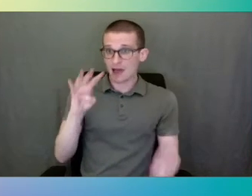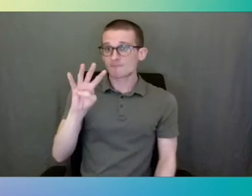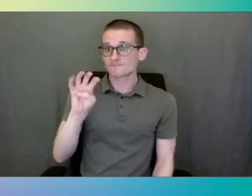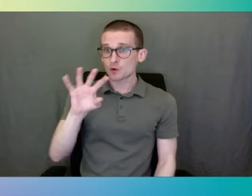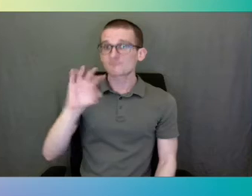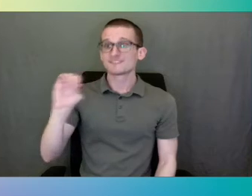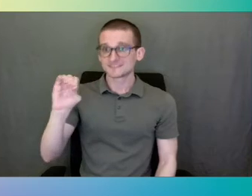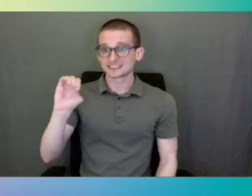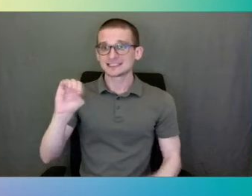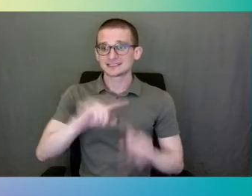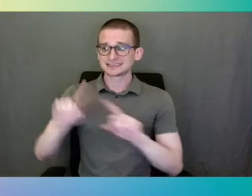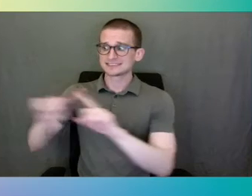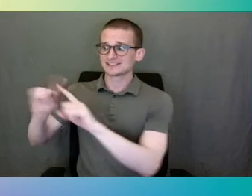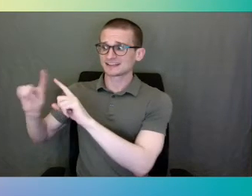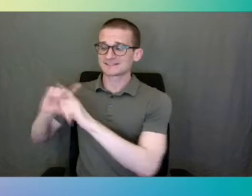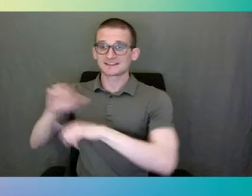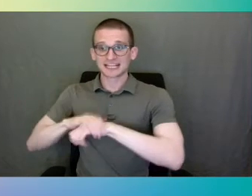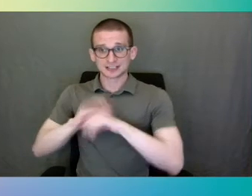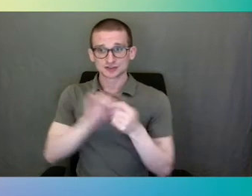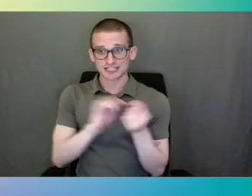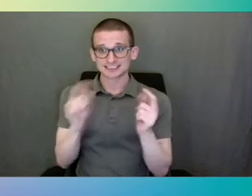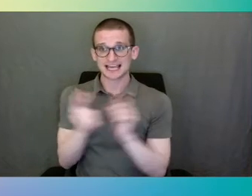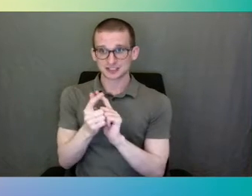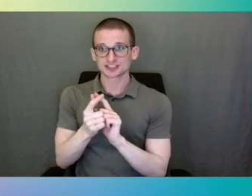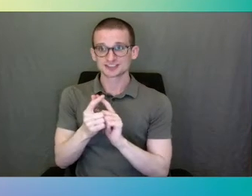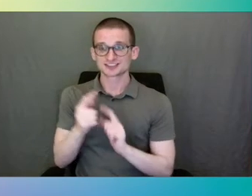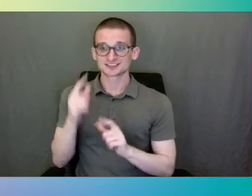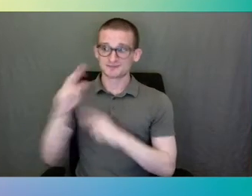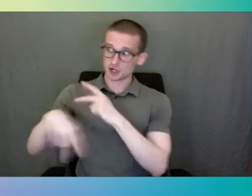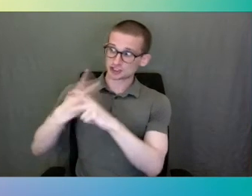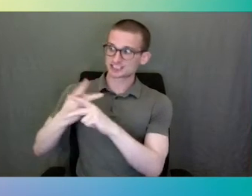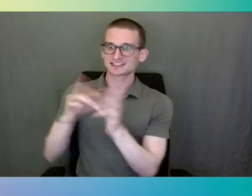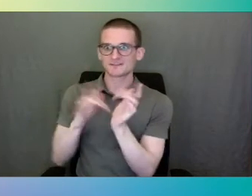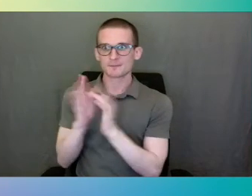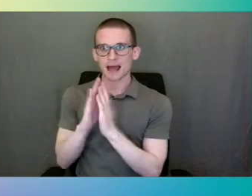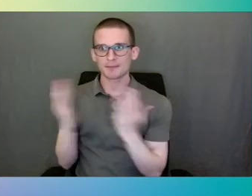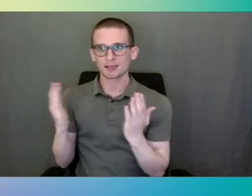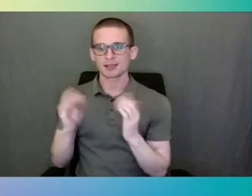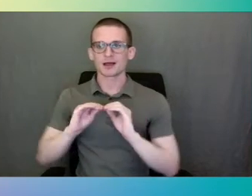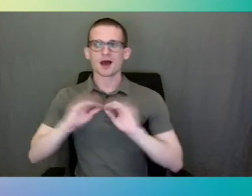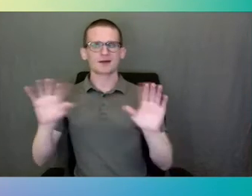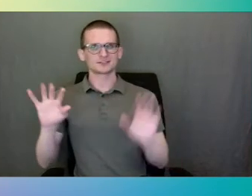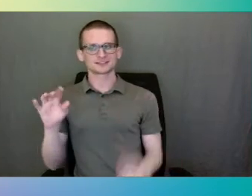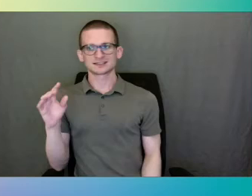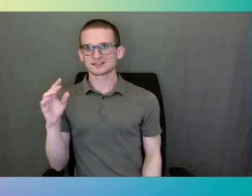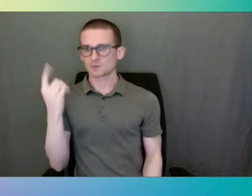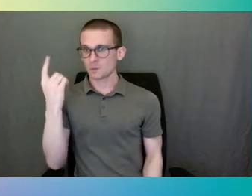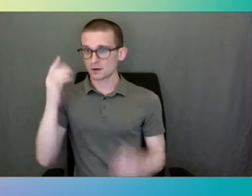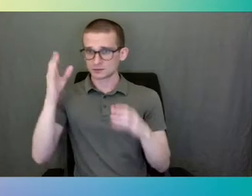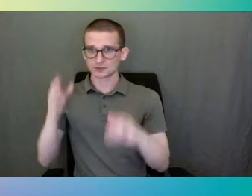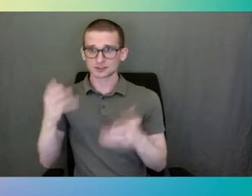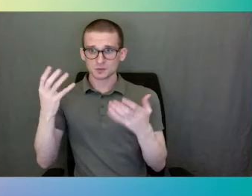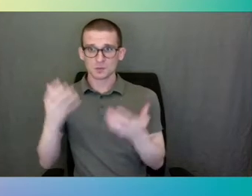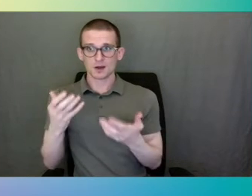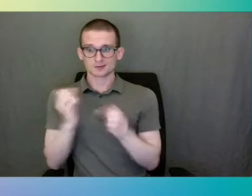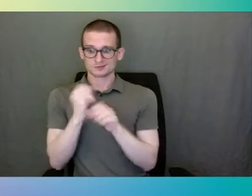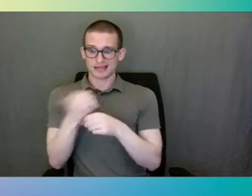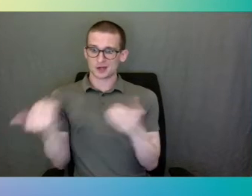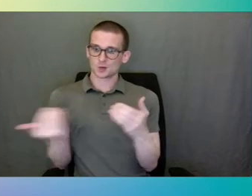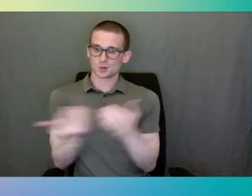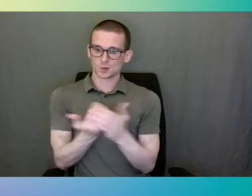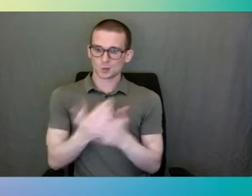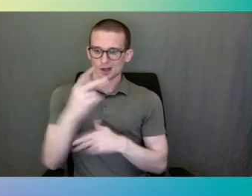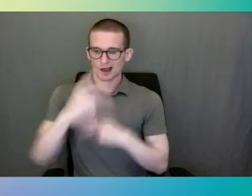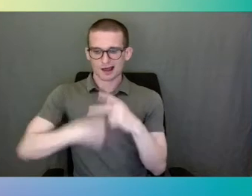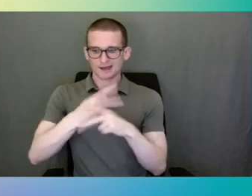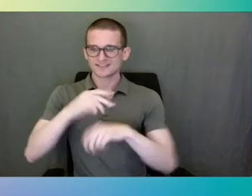and versions. Obviously, someone wanted to produce a new translation of the English Bible because they said the one that we currently